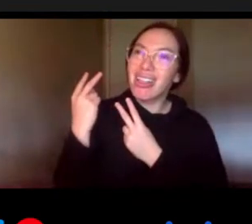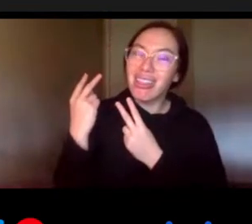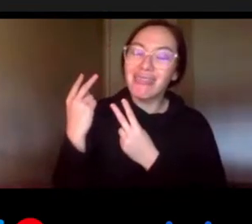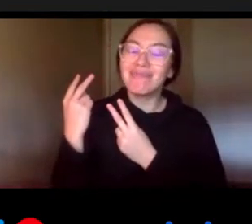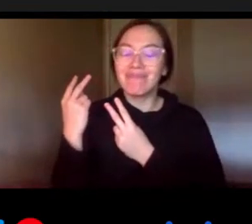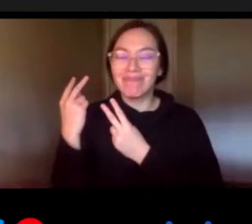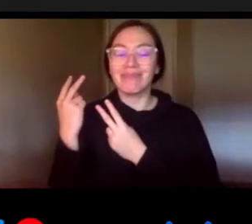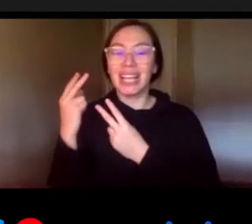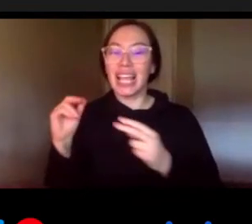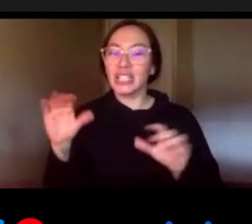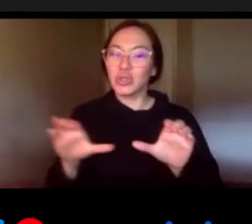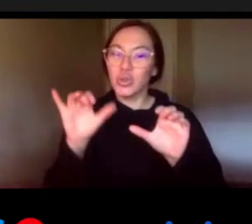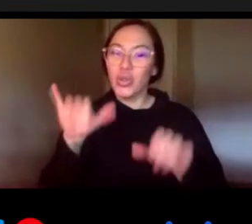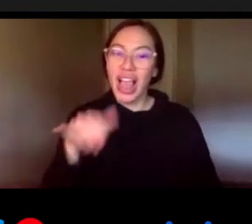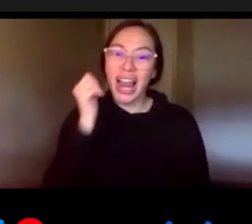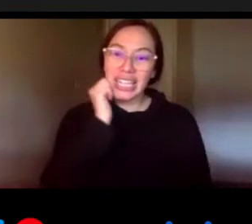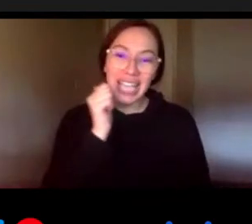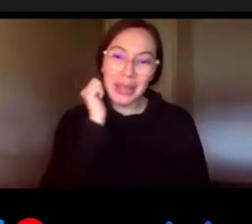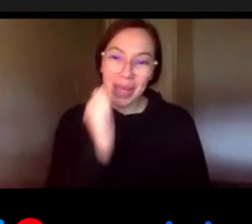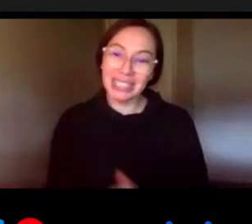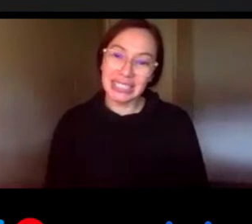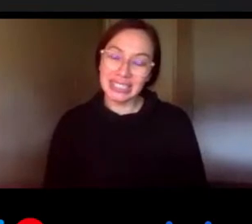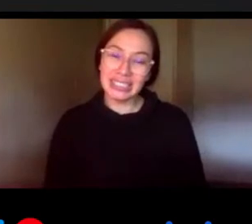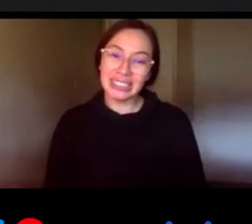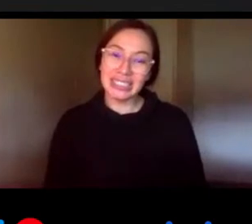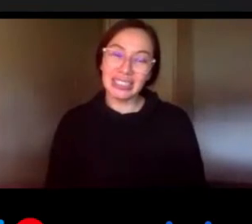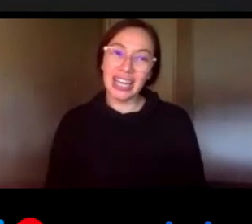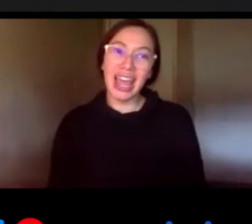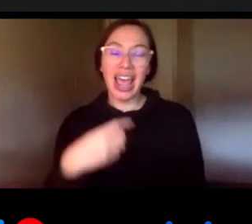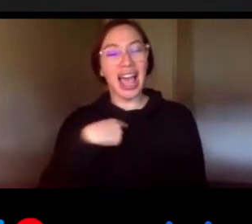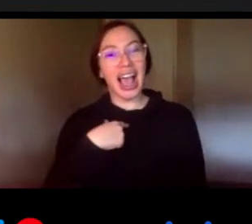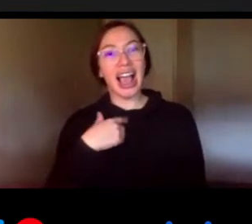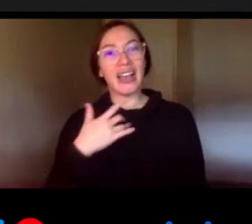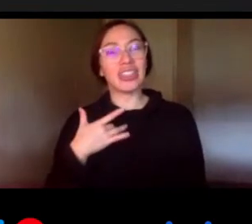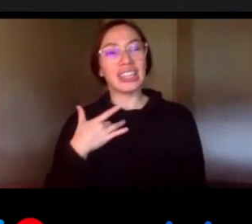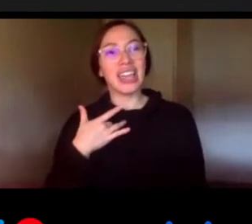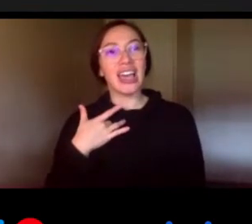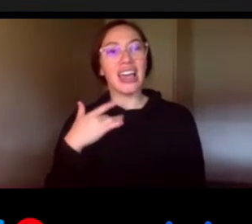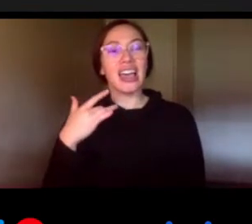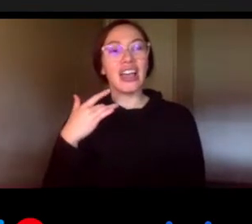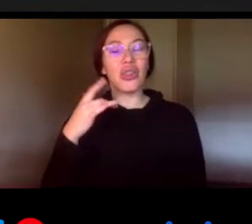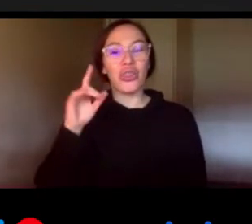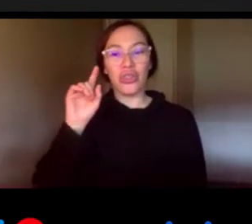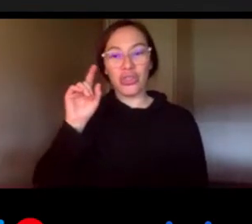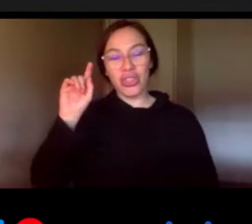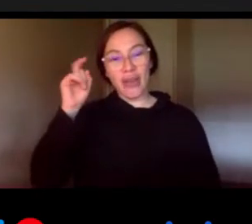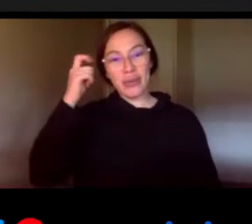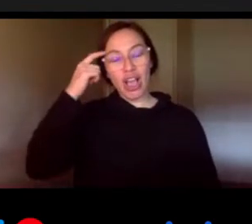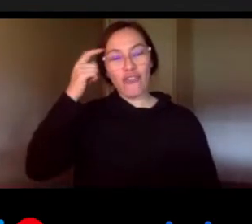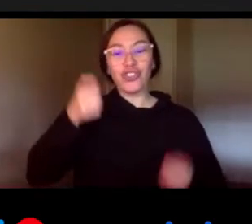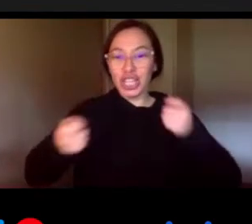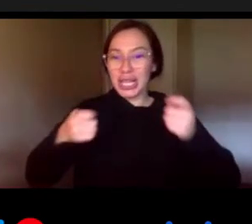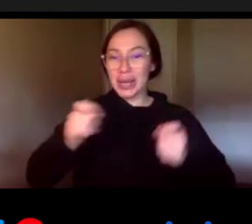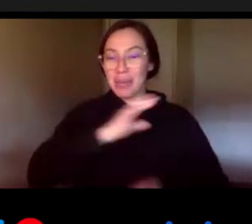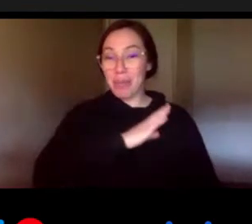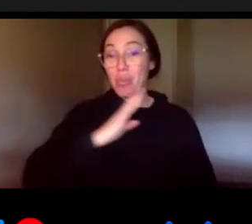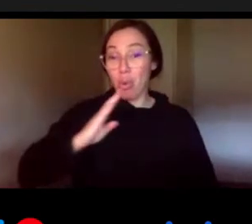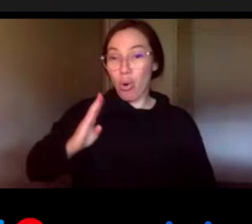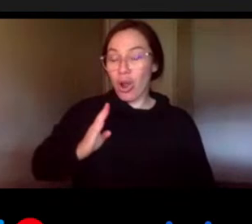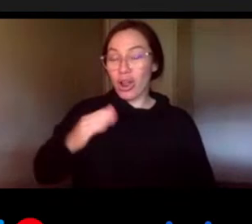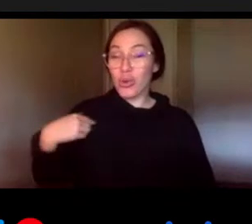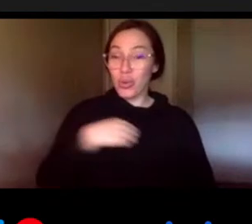and do on a daily basis. I think that the governing board, we lead by